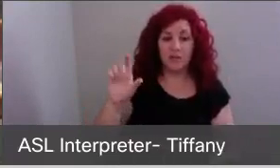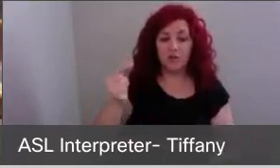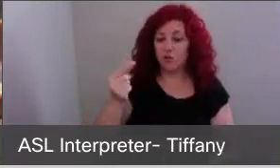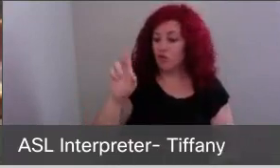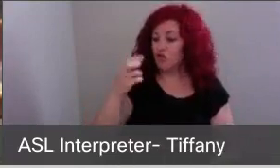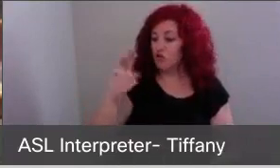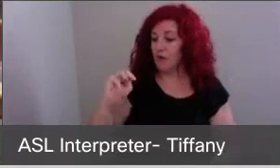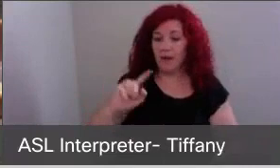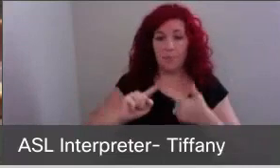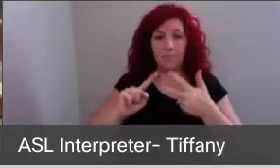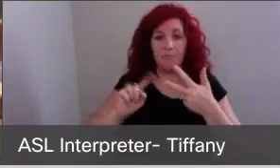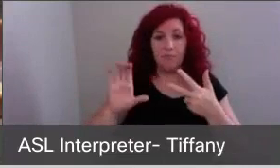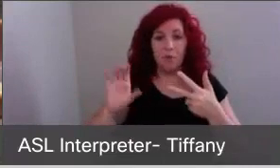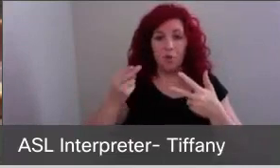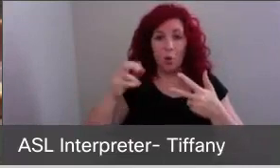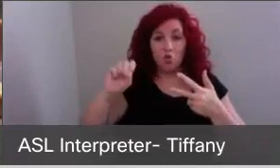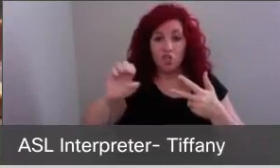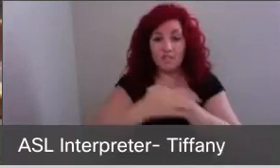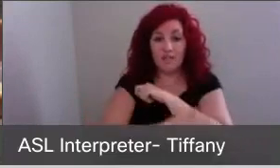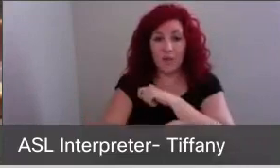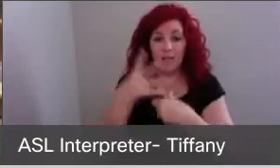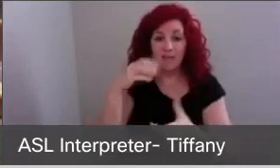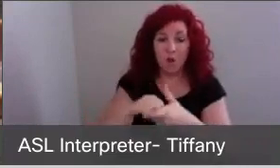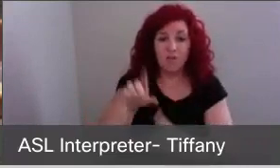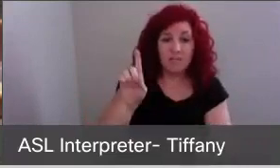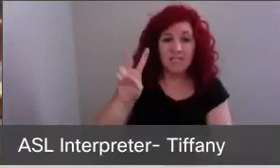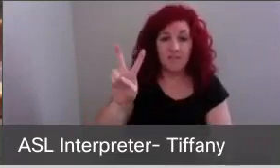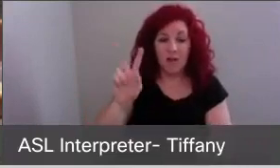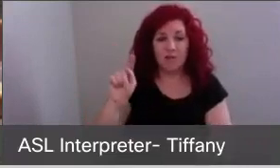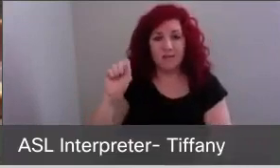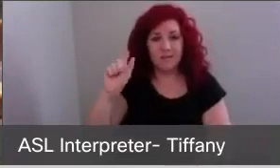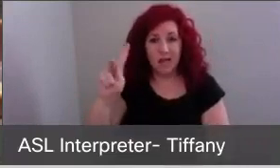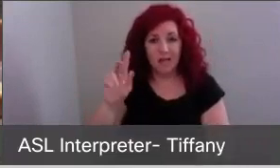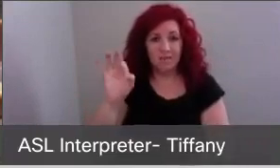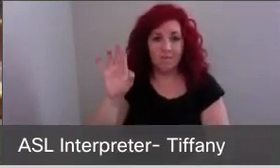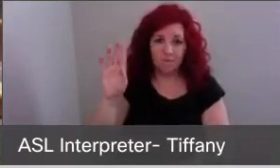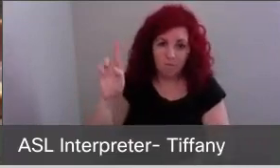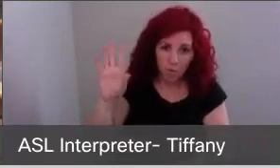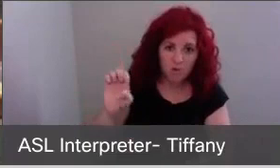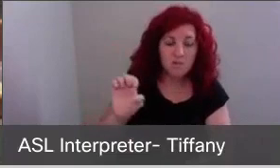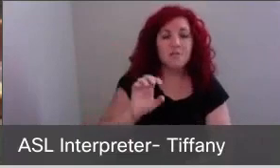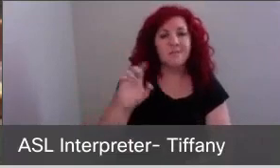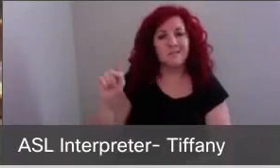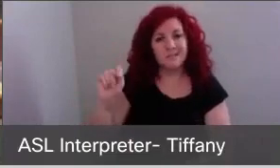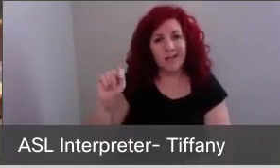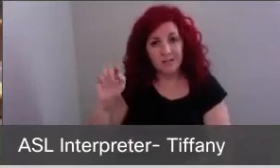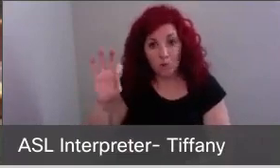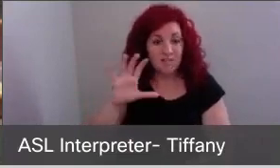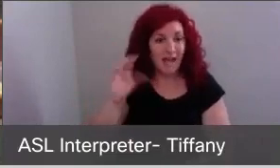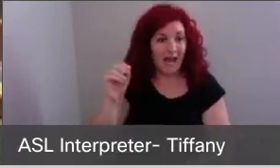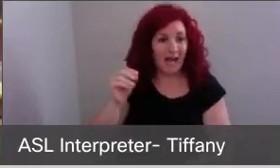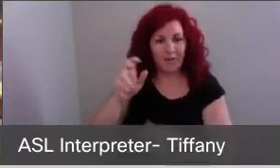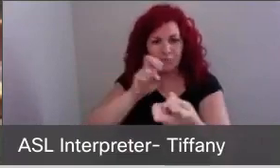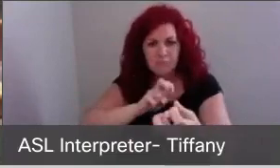counties. I'm part of the Domestic Violence Task Force, as well as sitting with a number of student